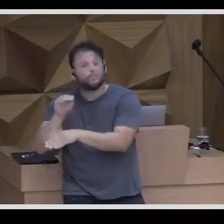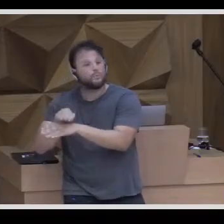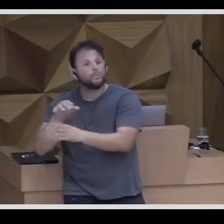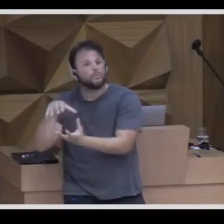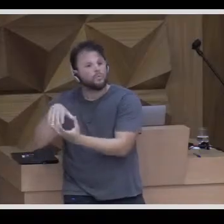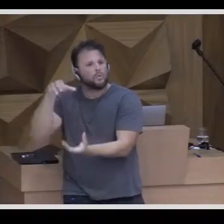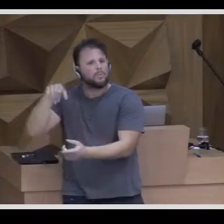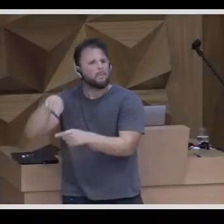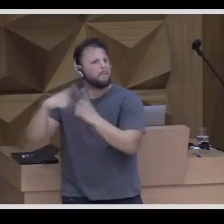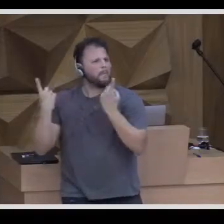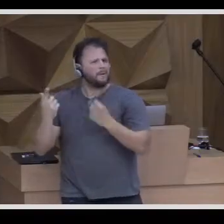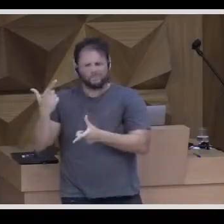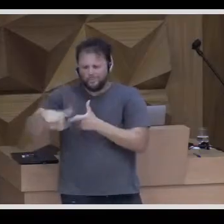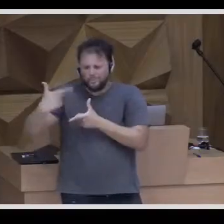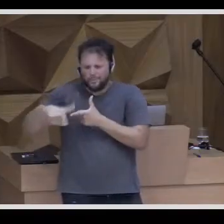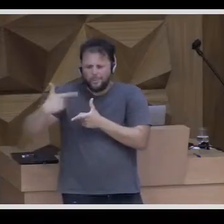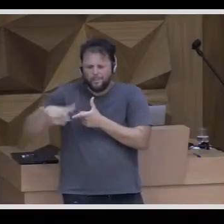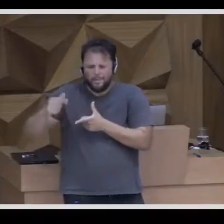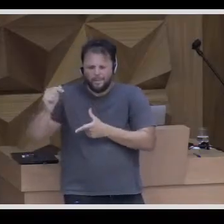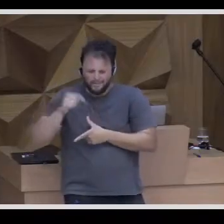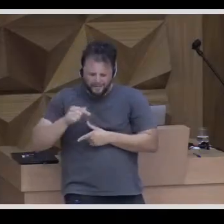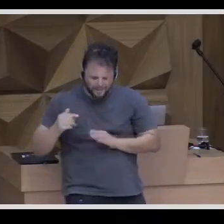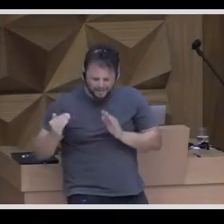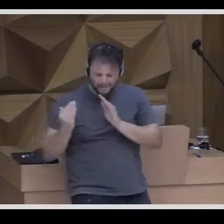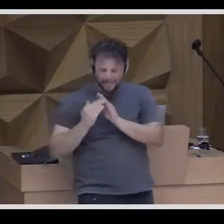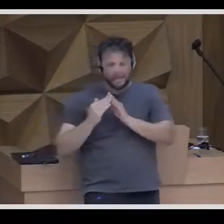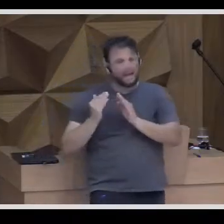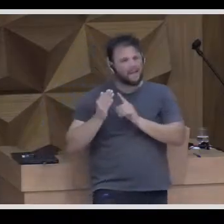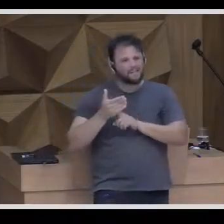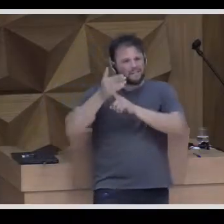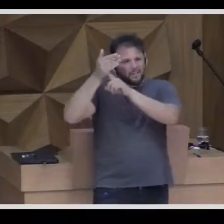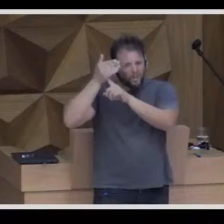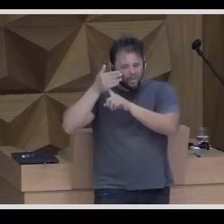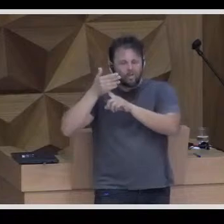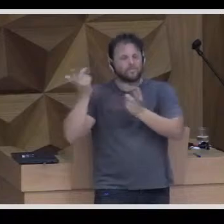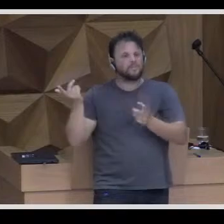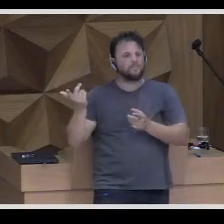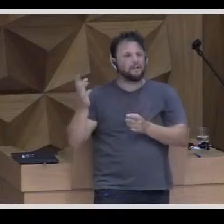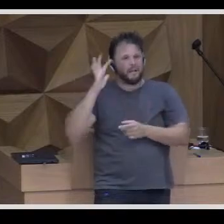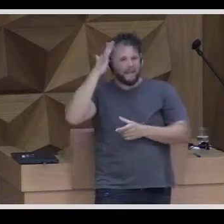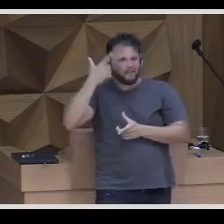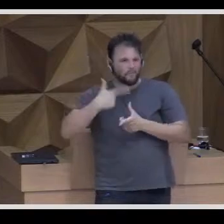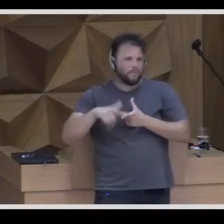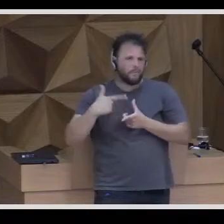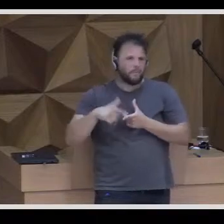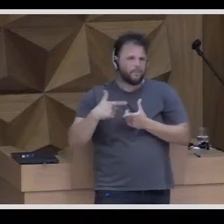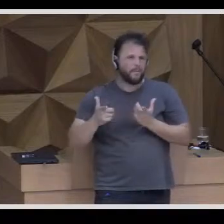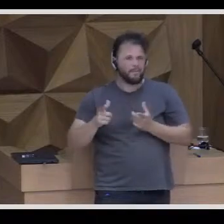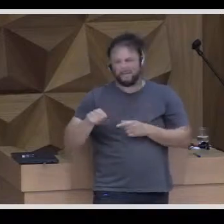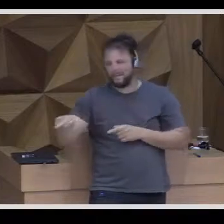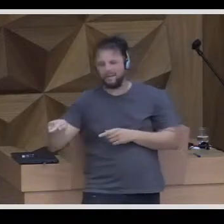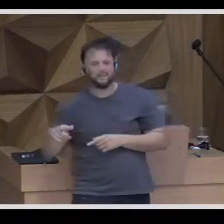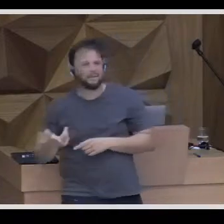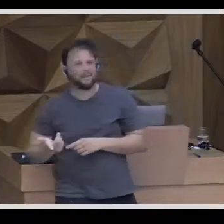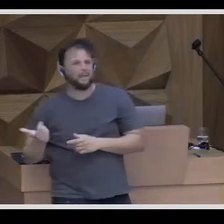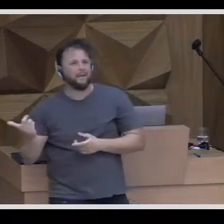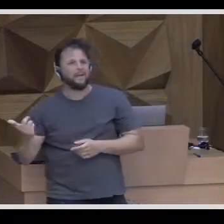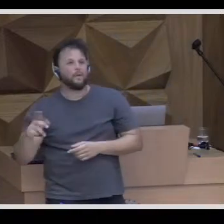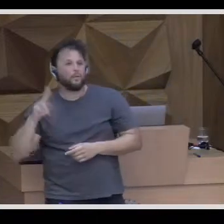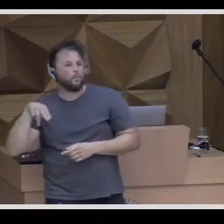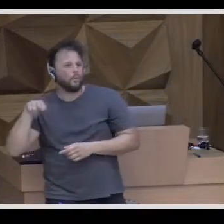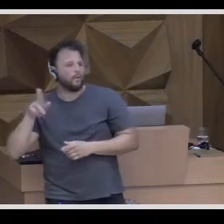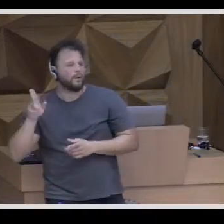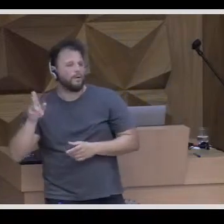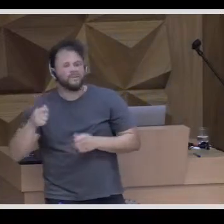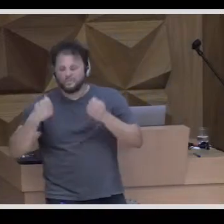them. So again, we need to go right back to those communities and to look at real people's real lived experiences and find out